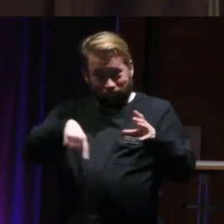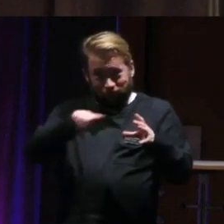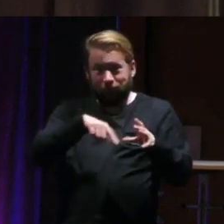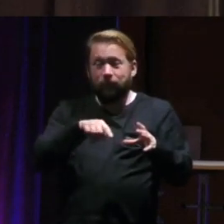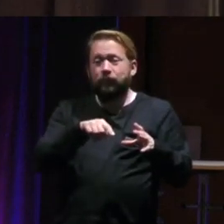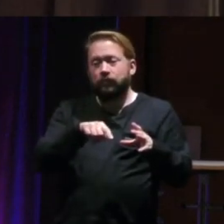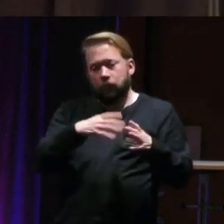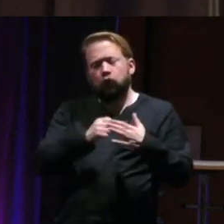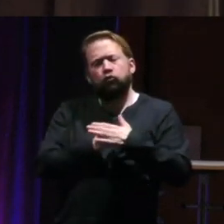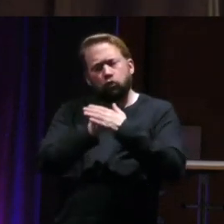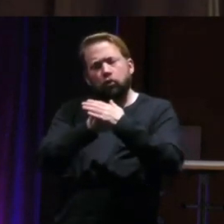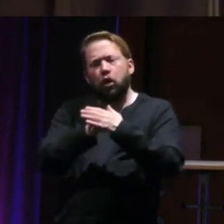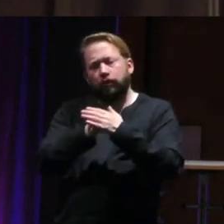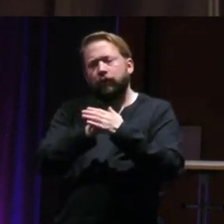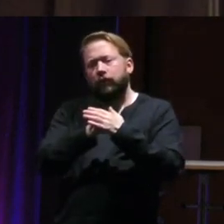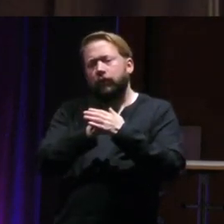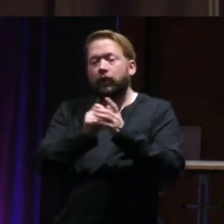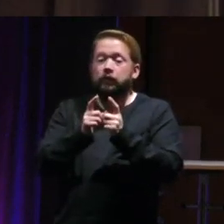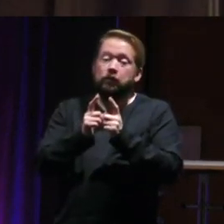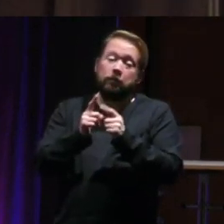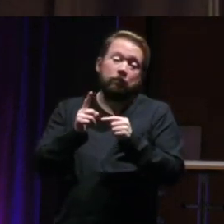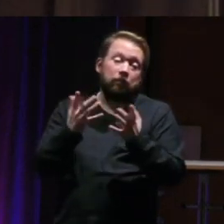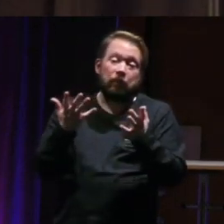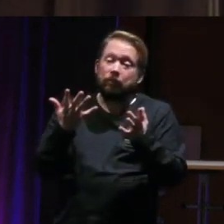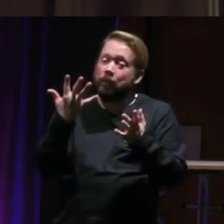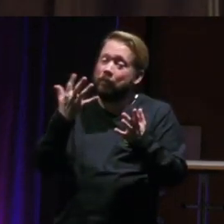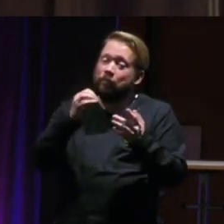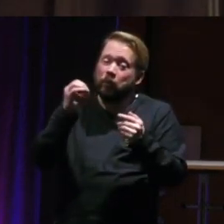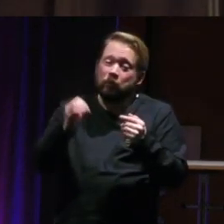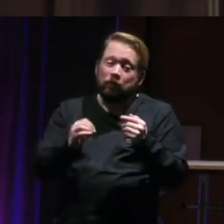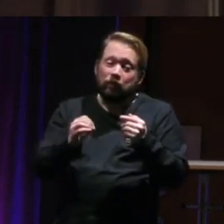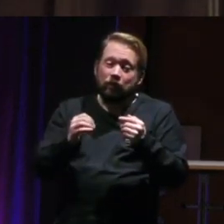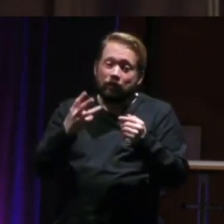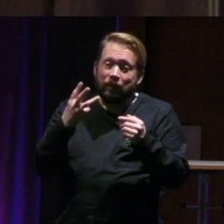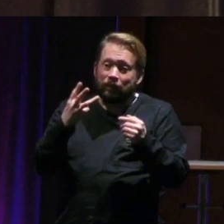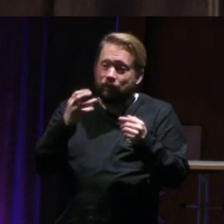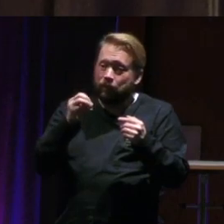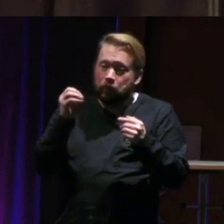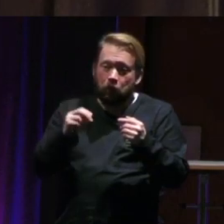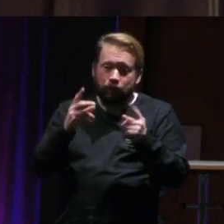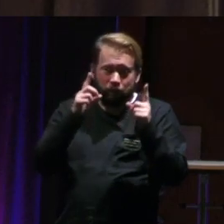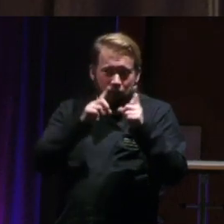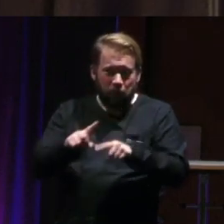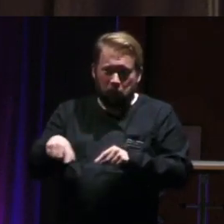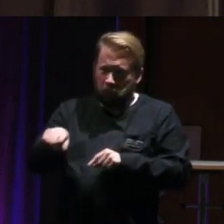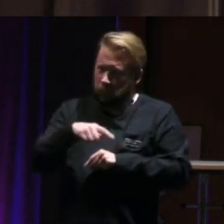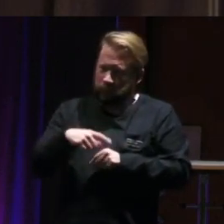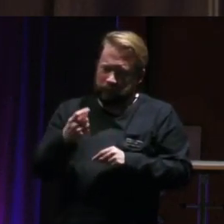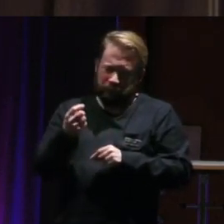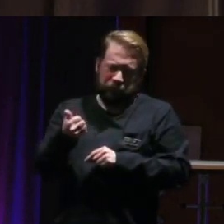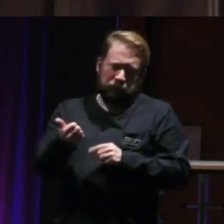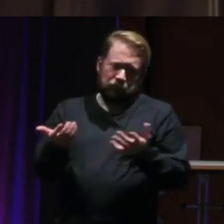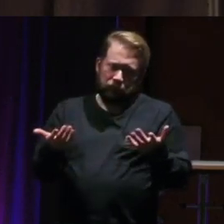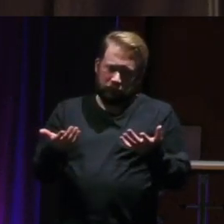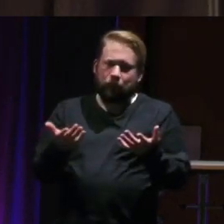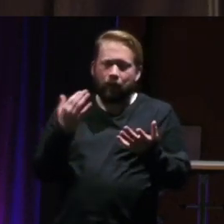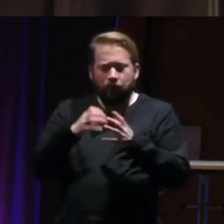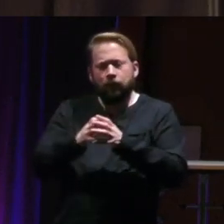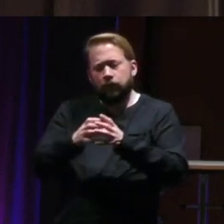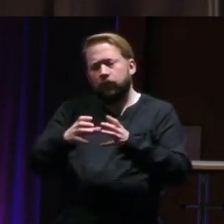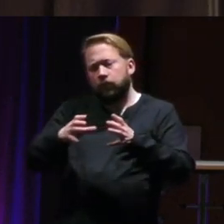5% of the population, or 3% is enough. Mm. Then they will become bigger and more